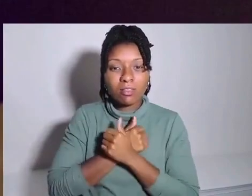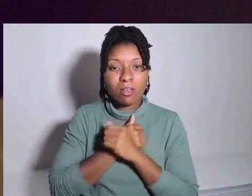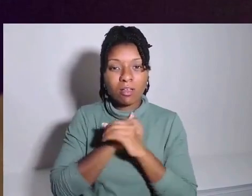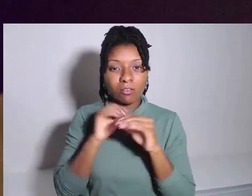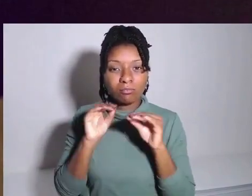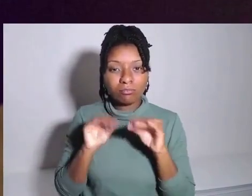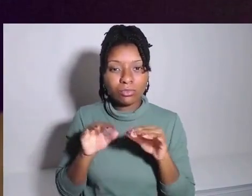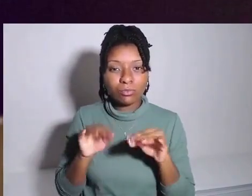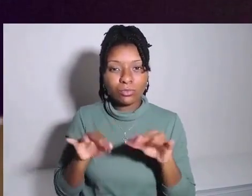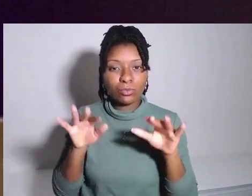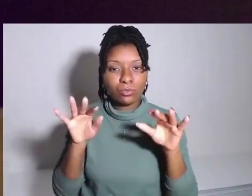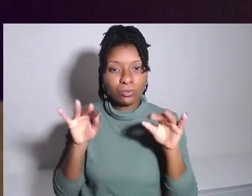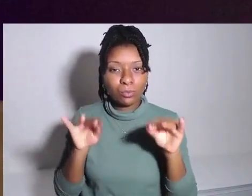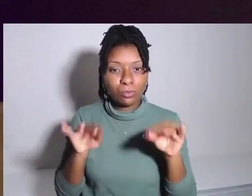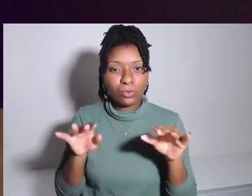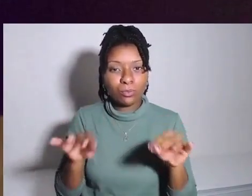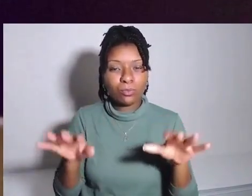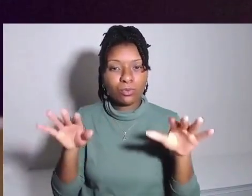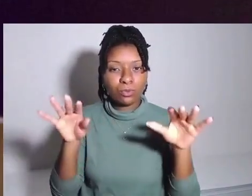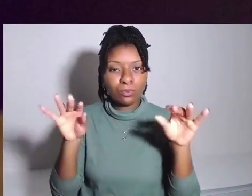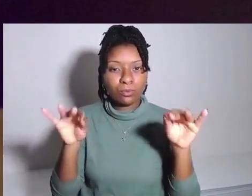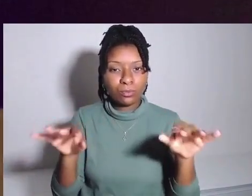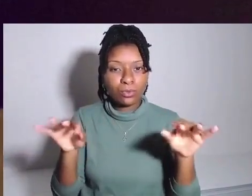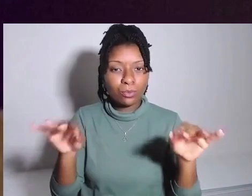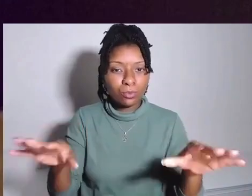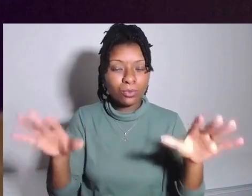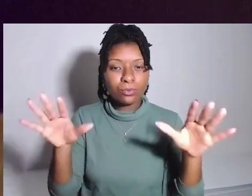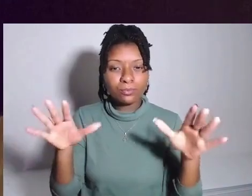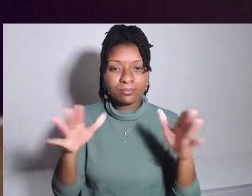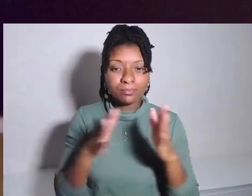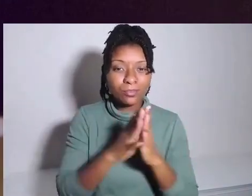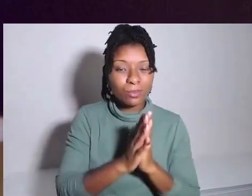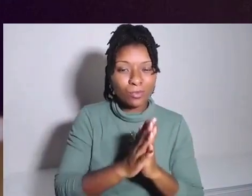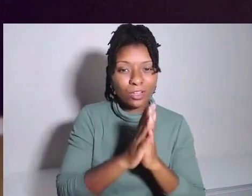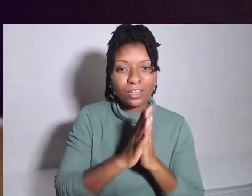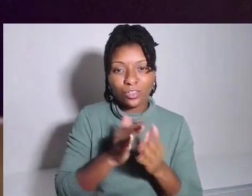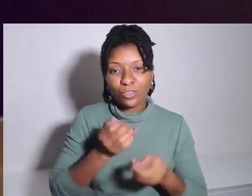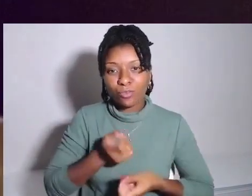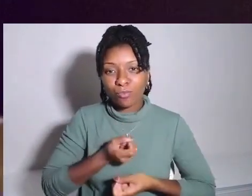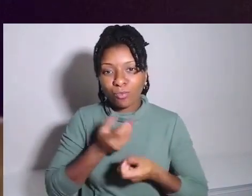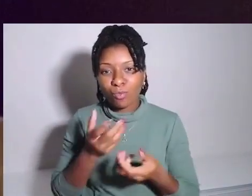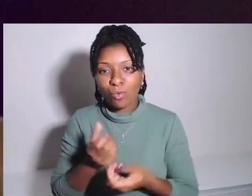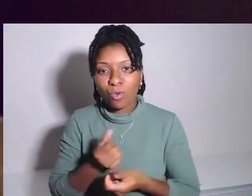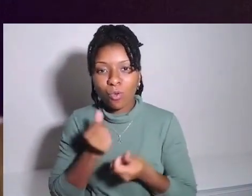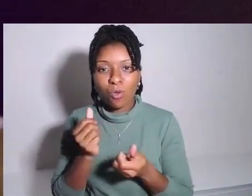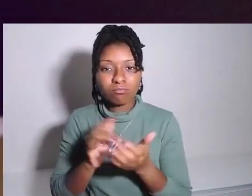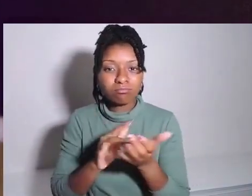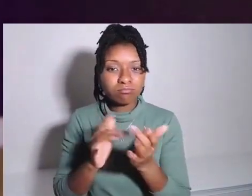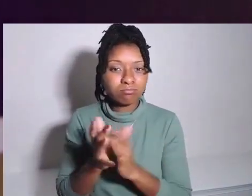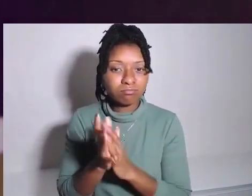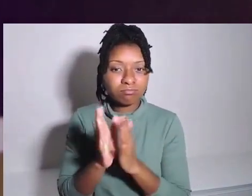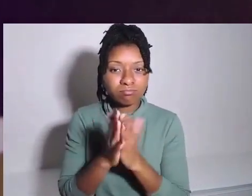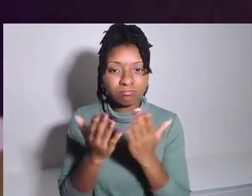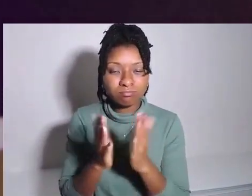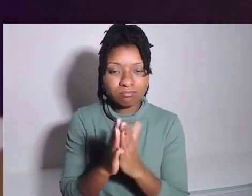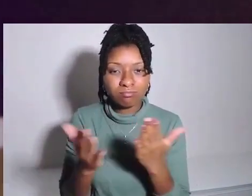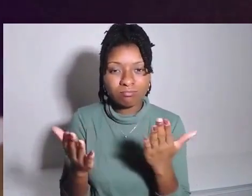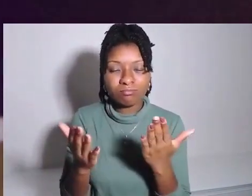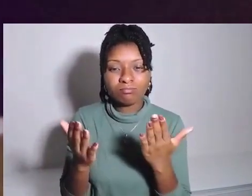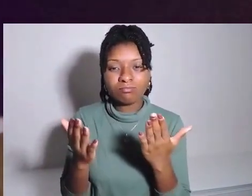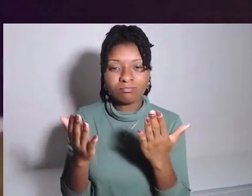Prayer, poem, psalm, from your tradition. From your tradition,